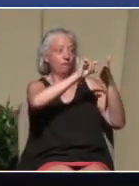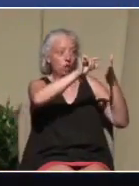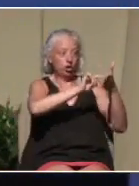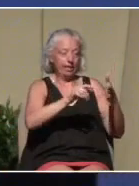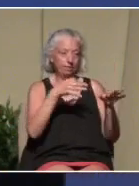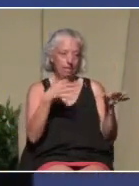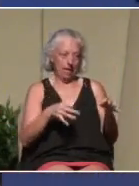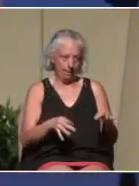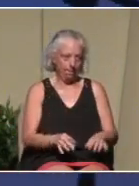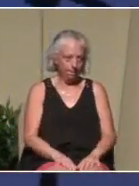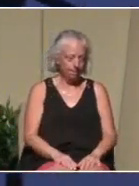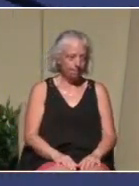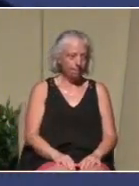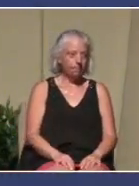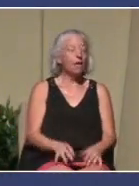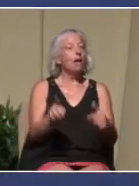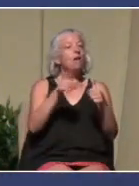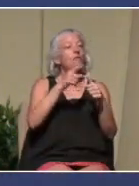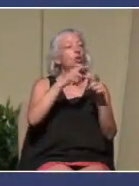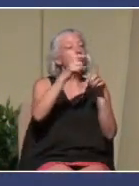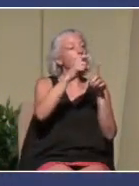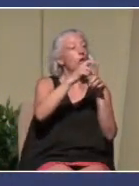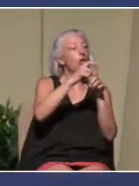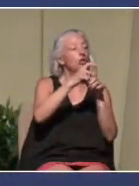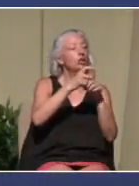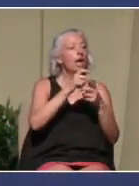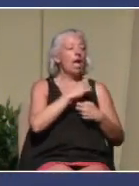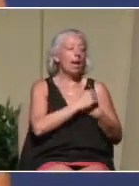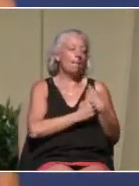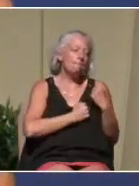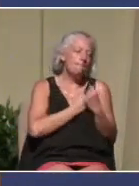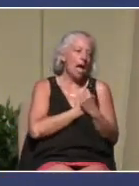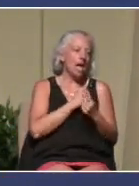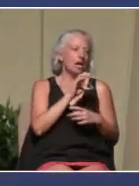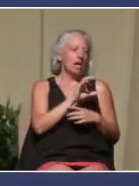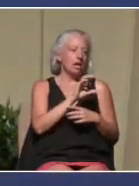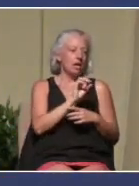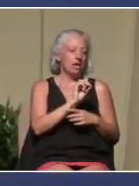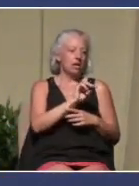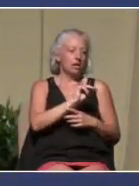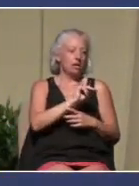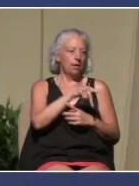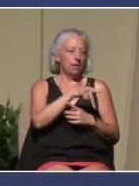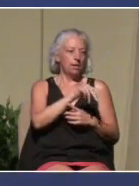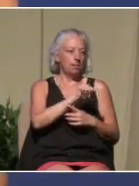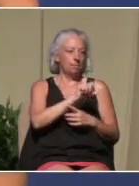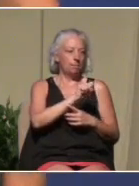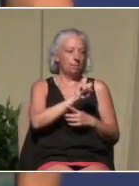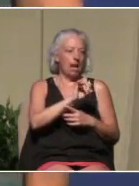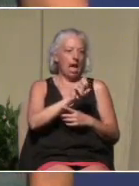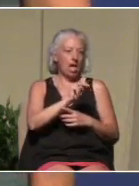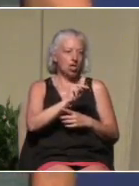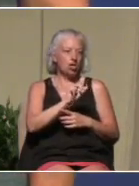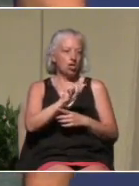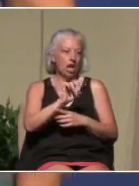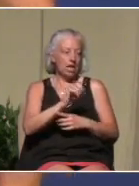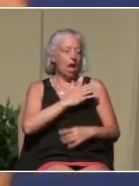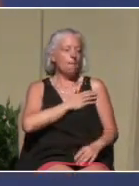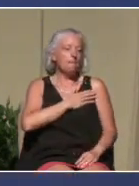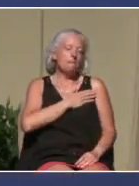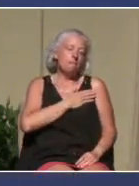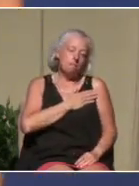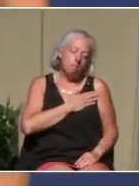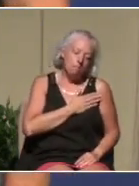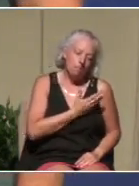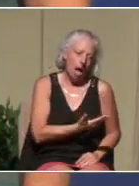The first word in this description of God is compassionate. And this word compassionate tells us this. It's a word